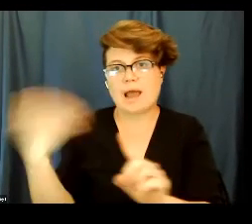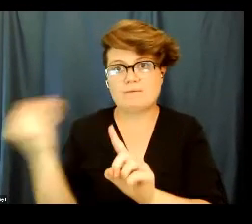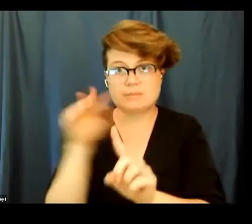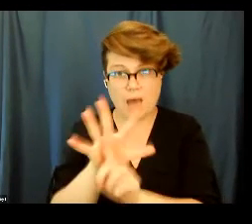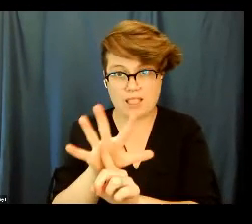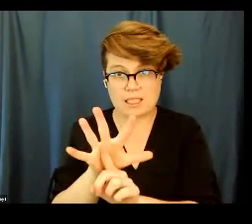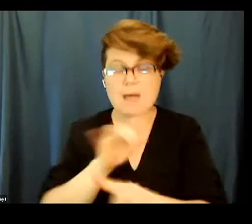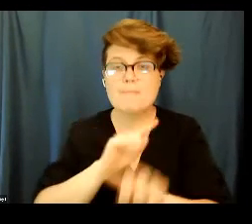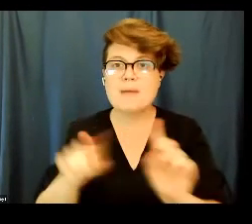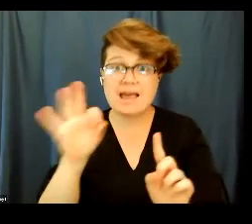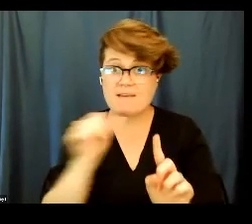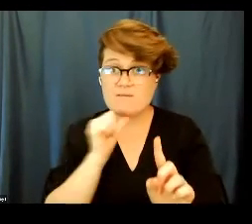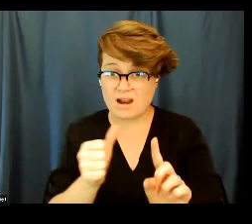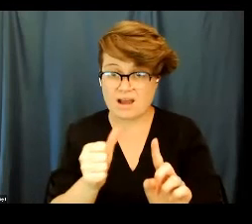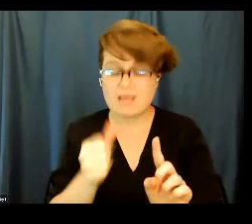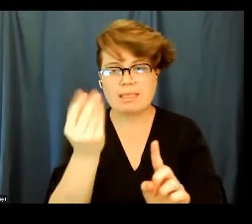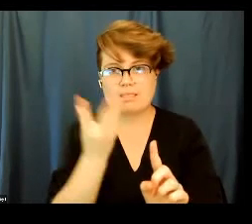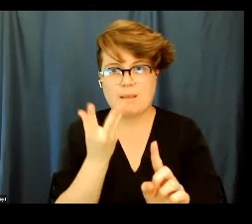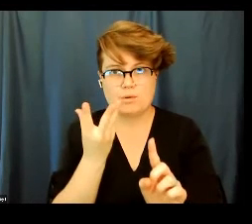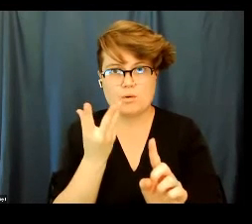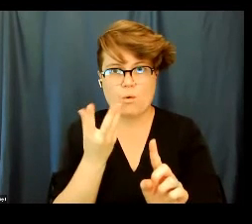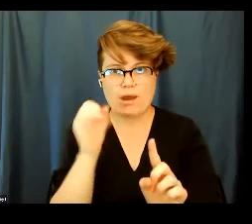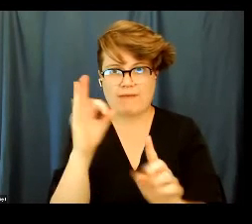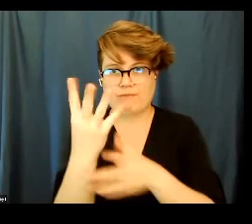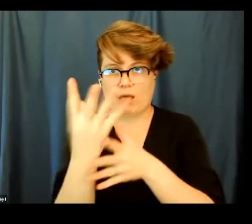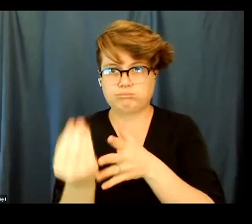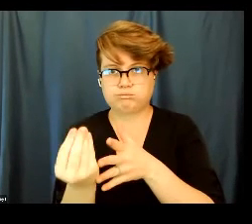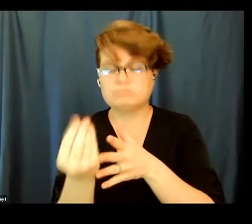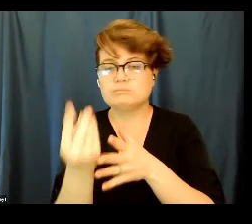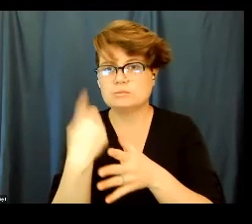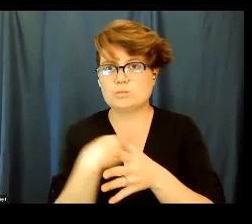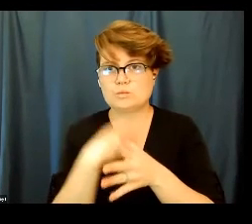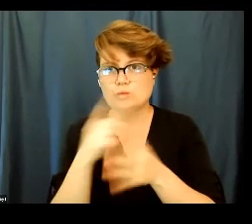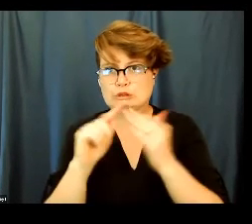case they're not, please let us know if they disappear at any point.